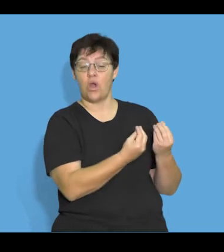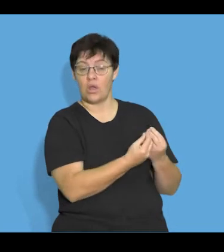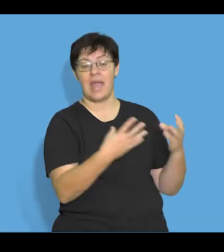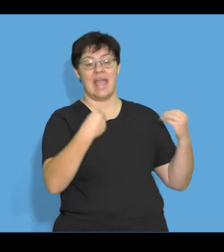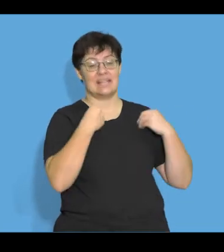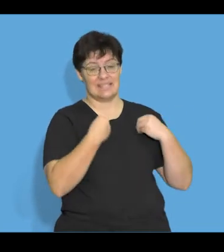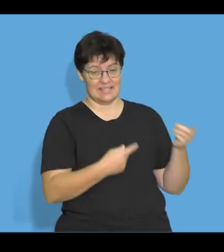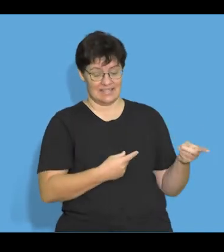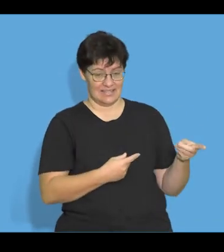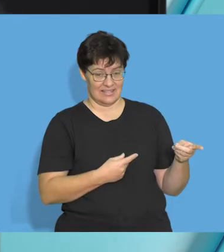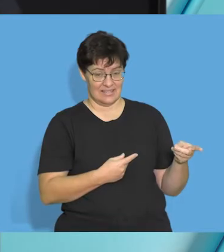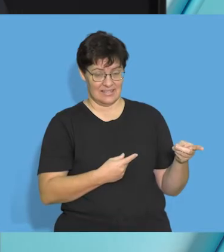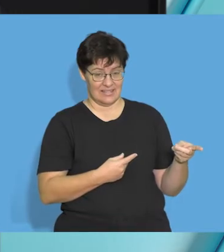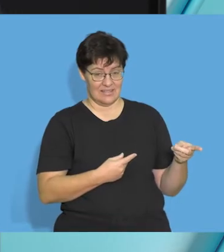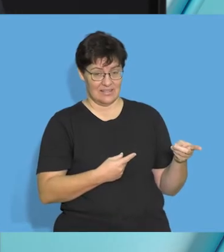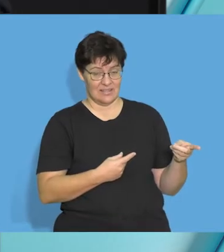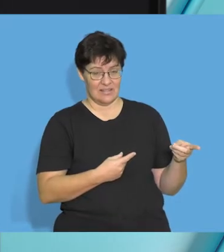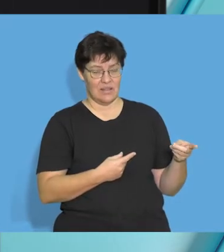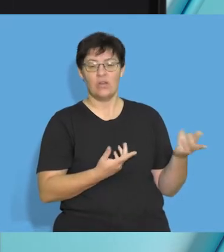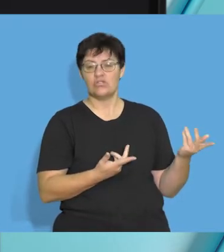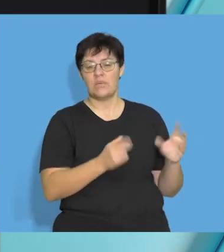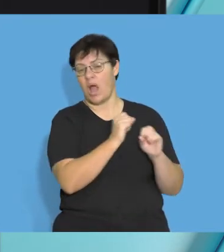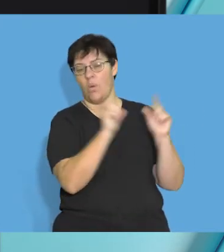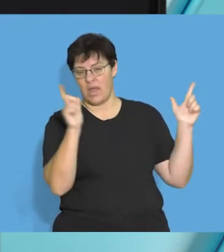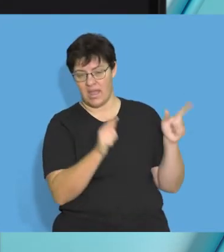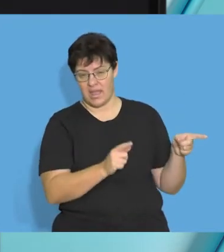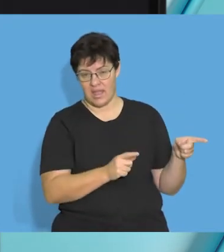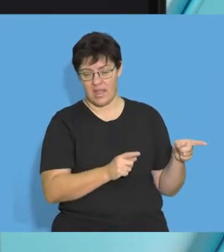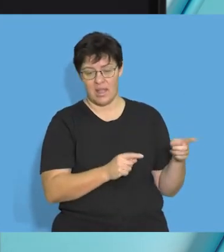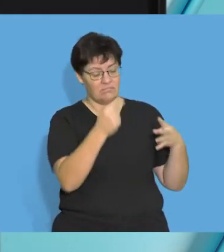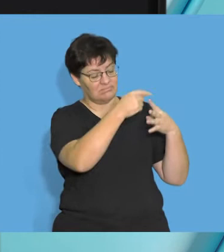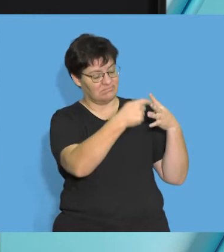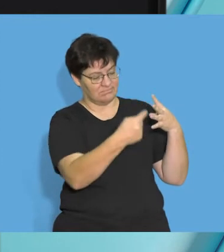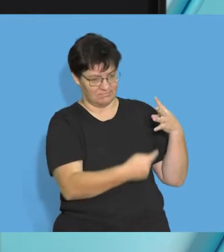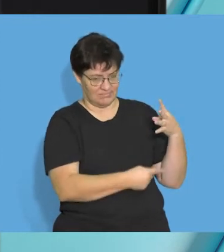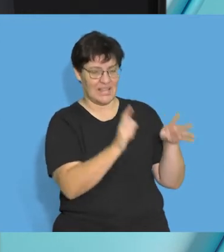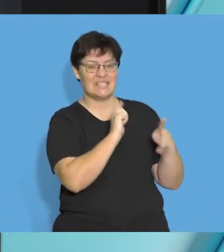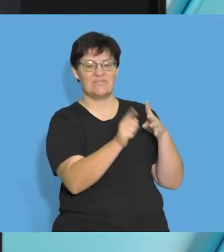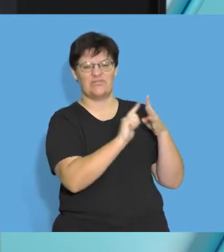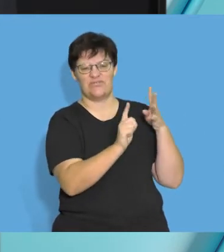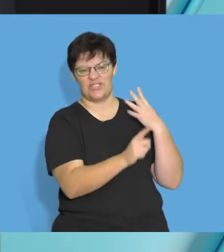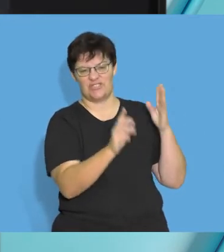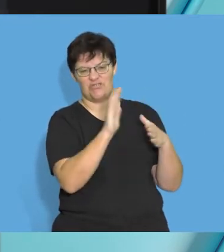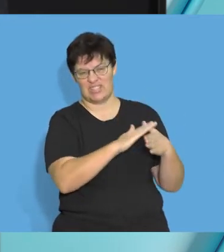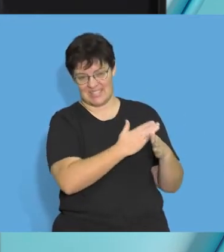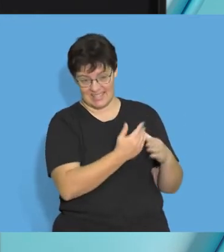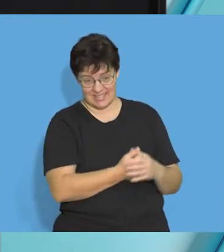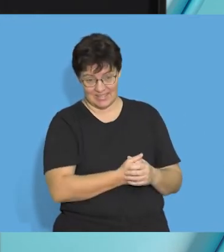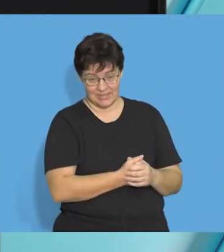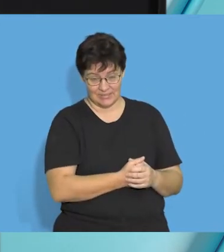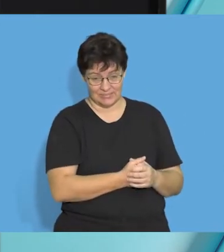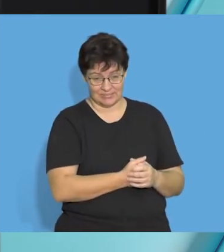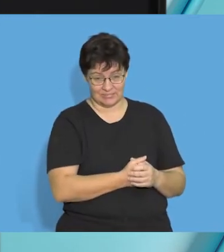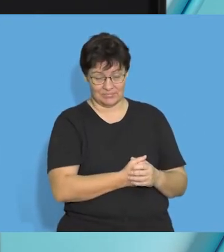much more than what is required, but just to make you aware that these are all the differences, or these are unique to